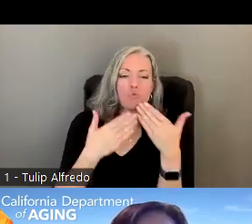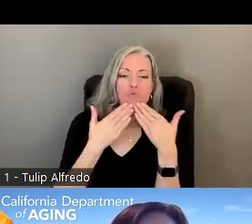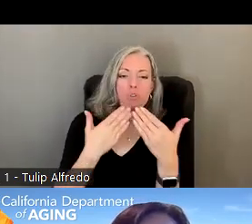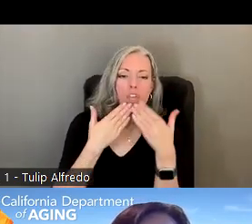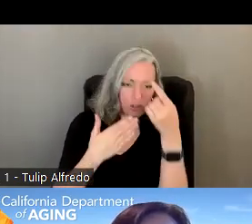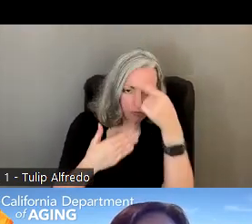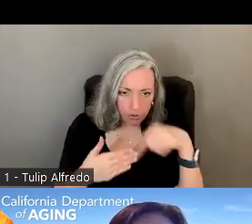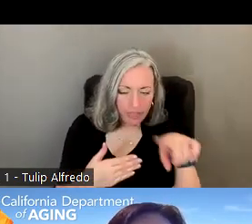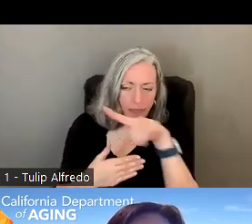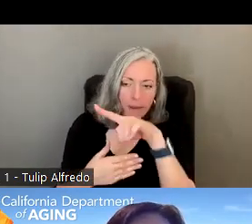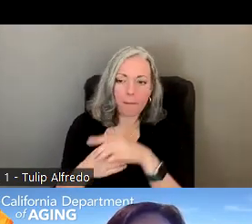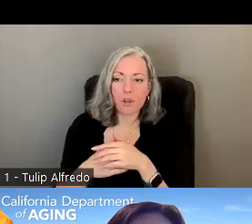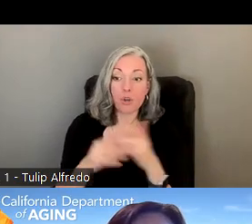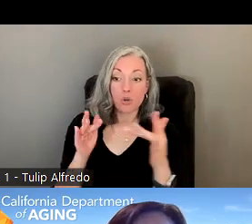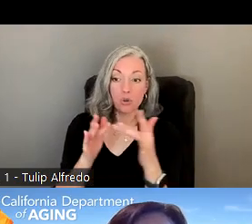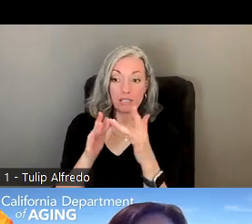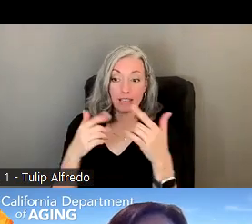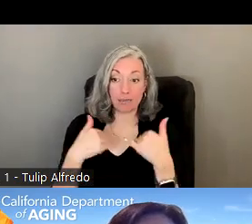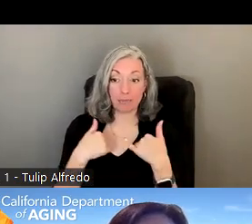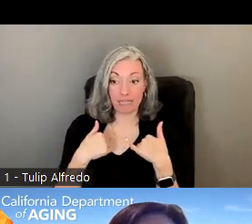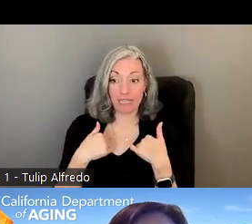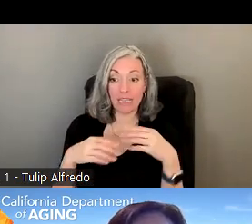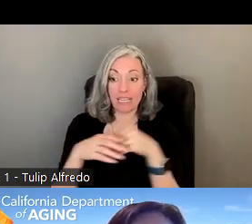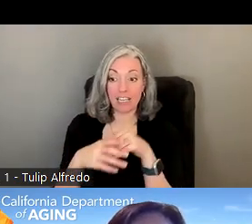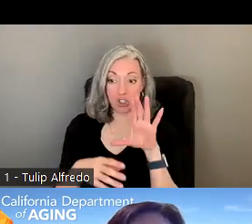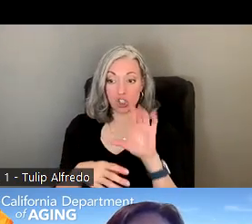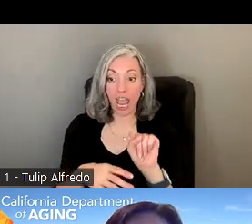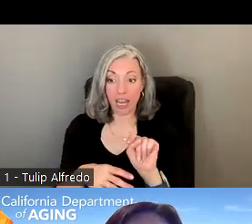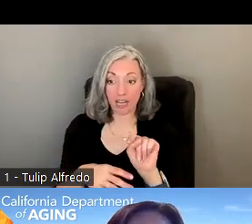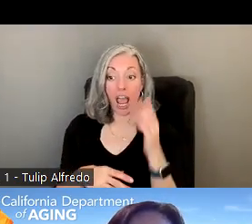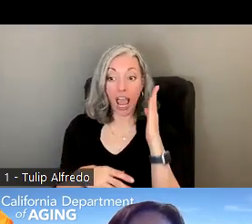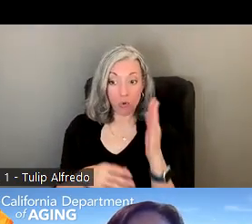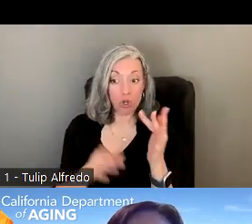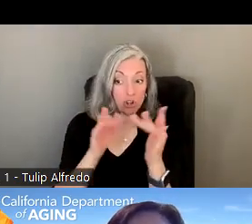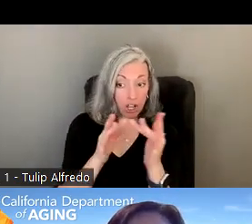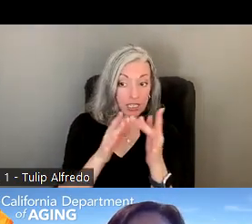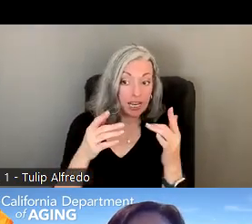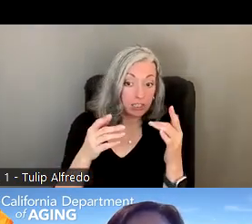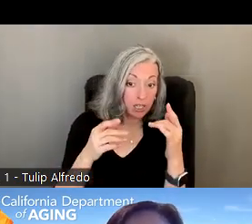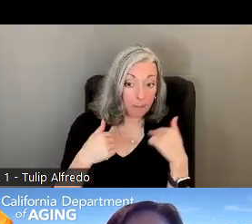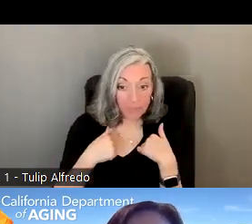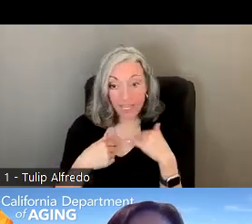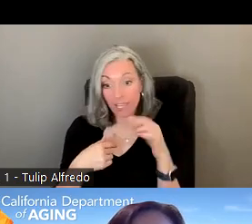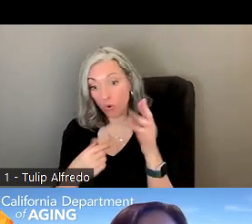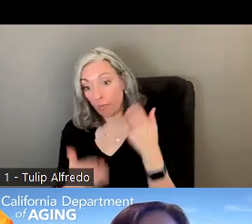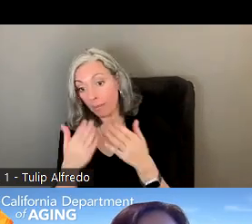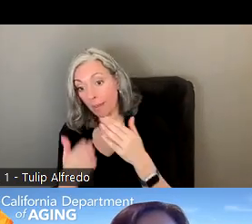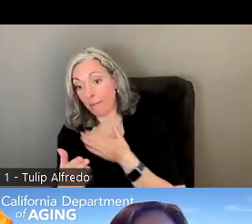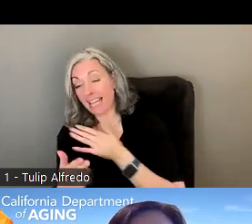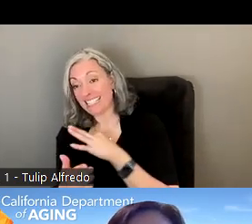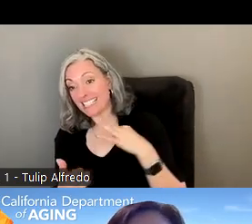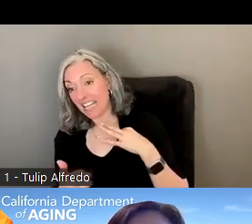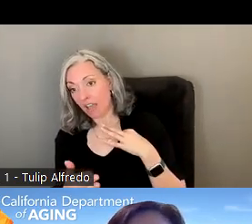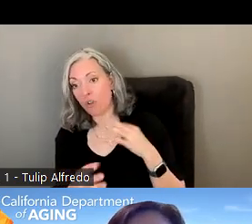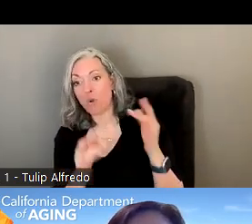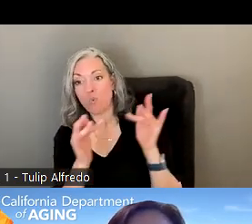who reached out in chat. I'll be reaching out to you, me or my staff, to have an initial meeting after I meet with